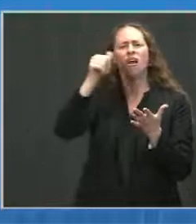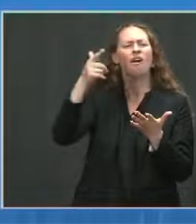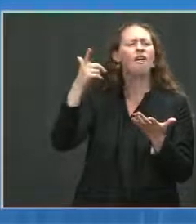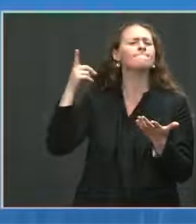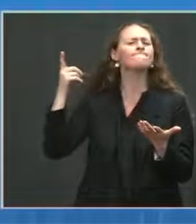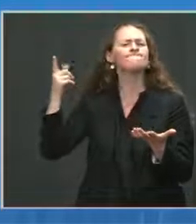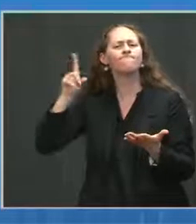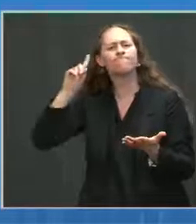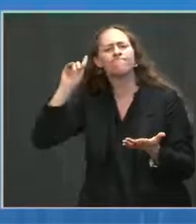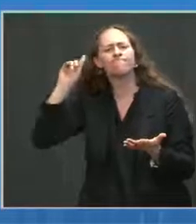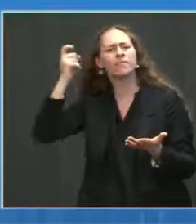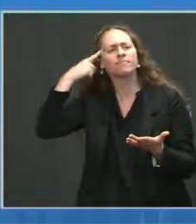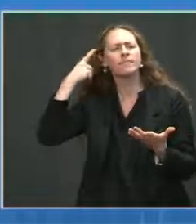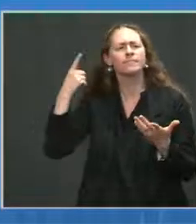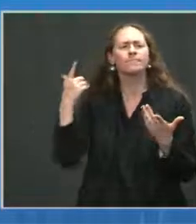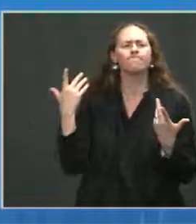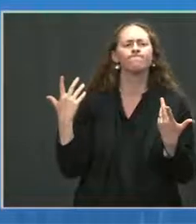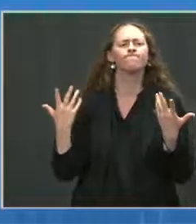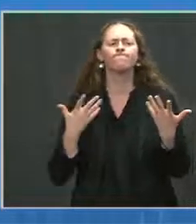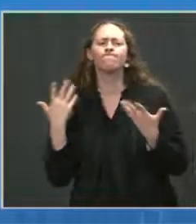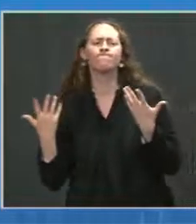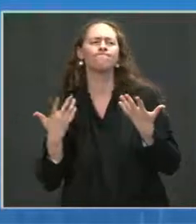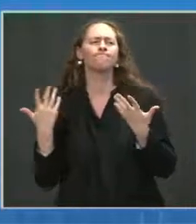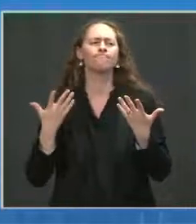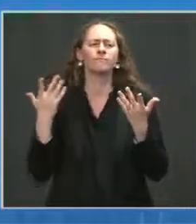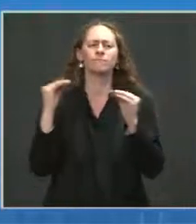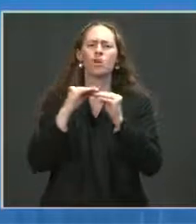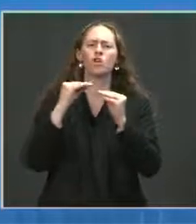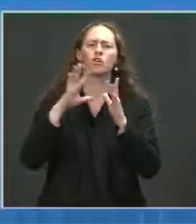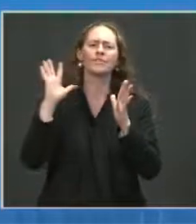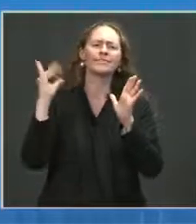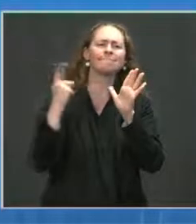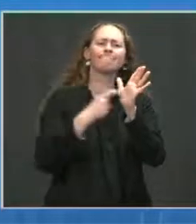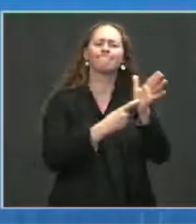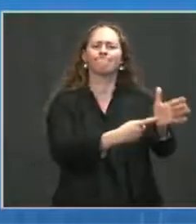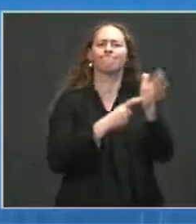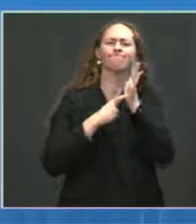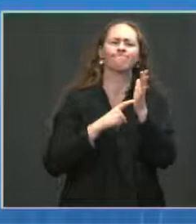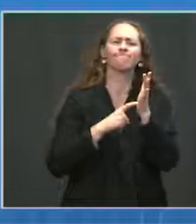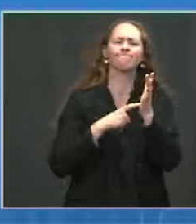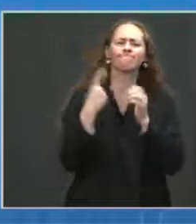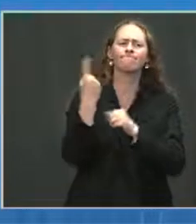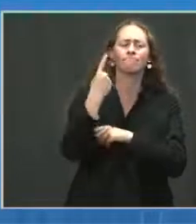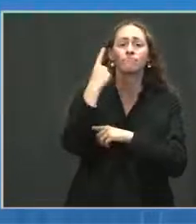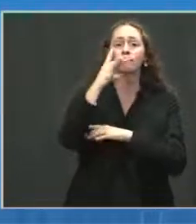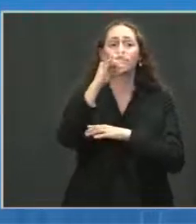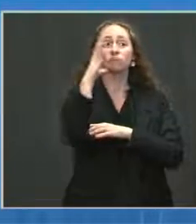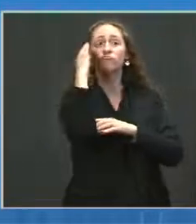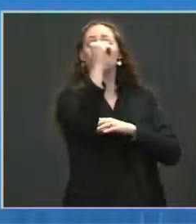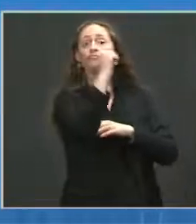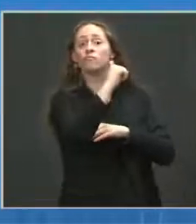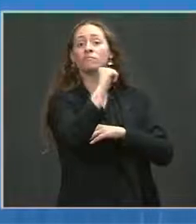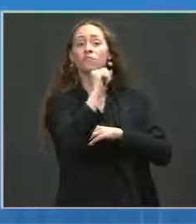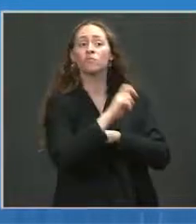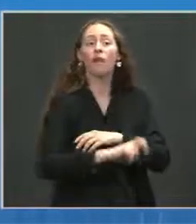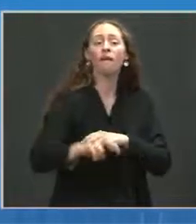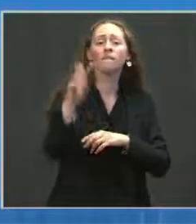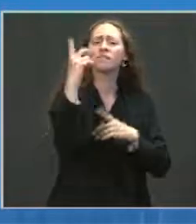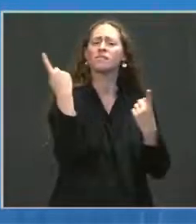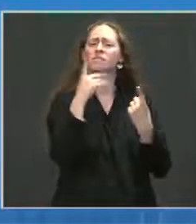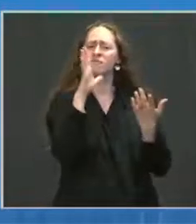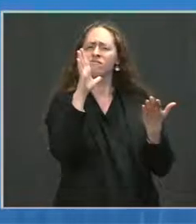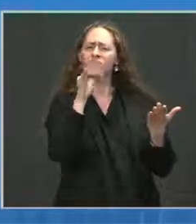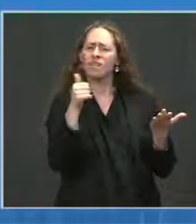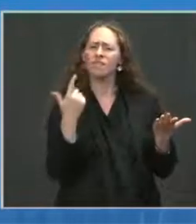proposing mandating vaccination requirements for travel across the federal workforce, for instance? How far